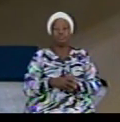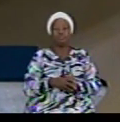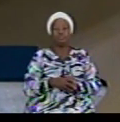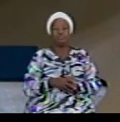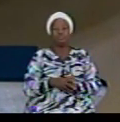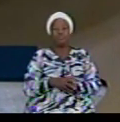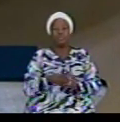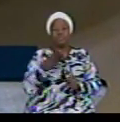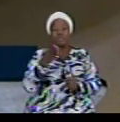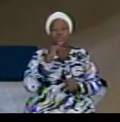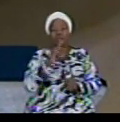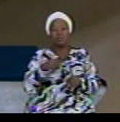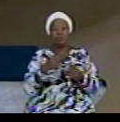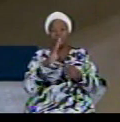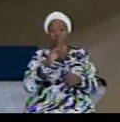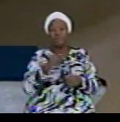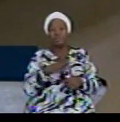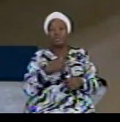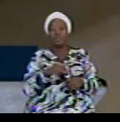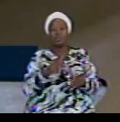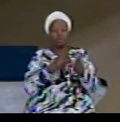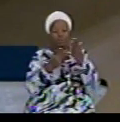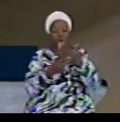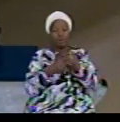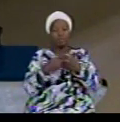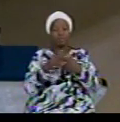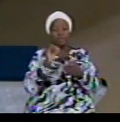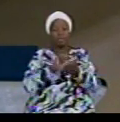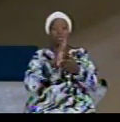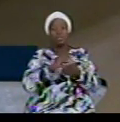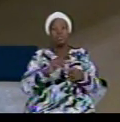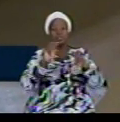There's going to be a rally of Friends of Jesus,